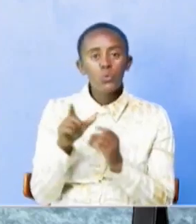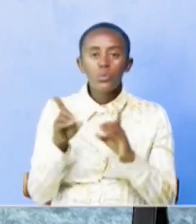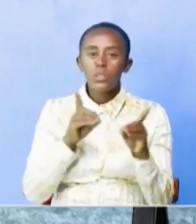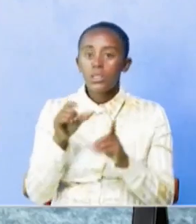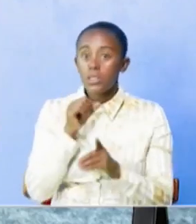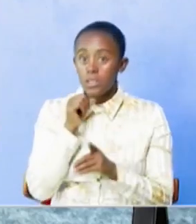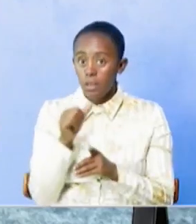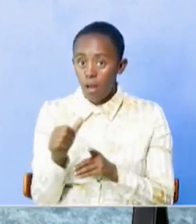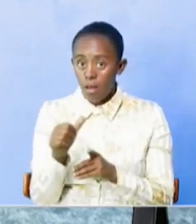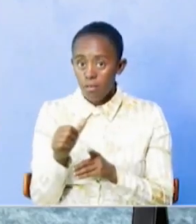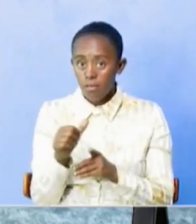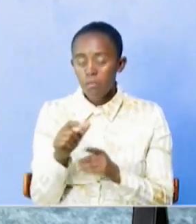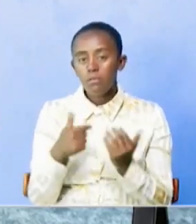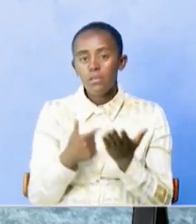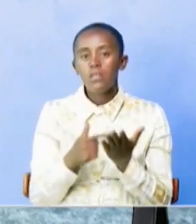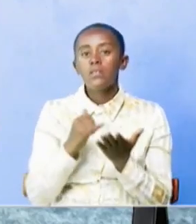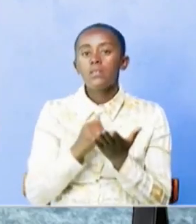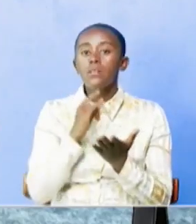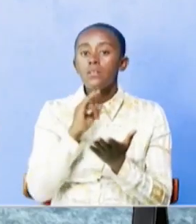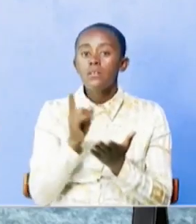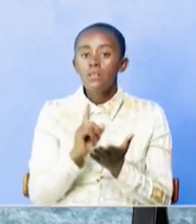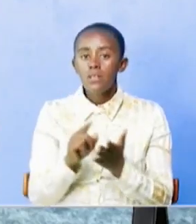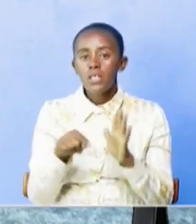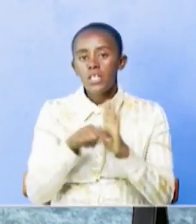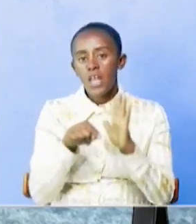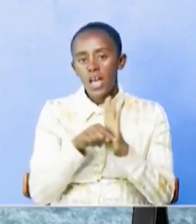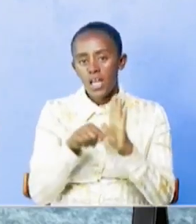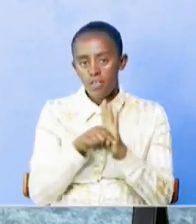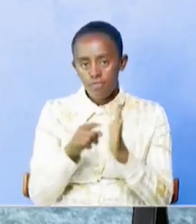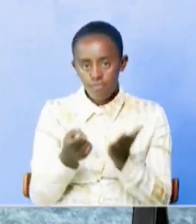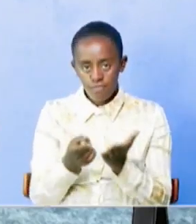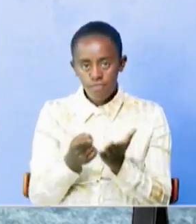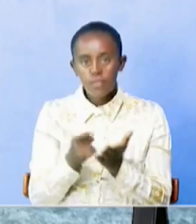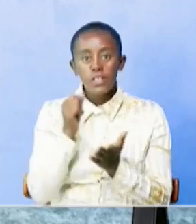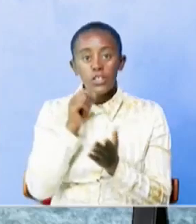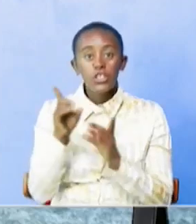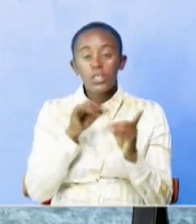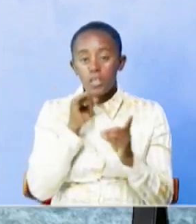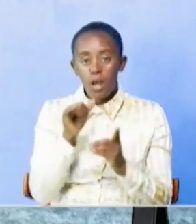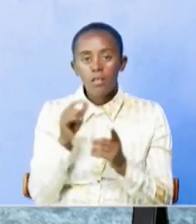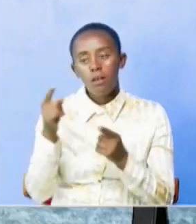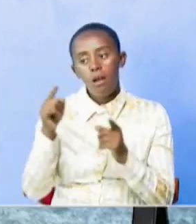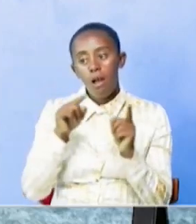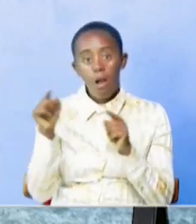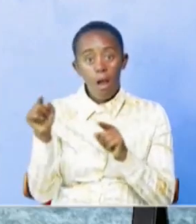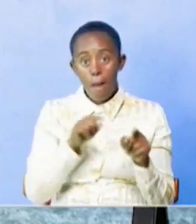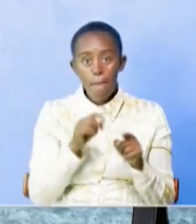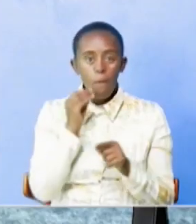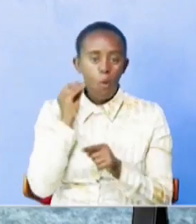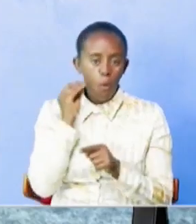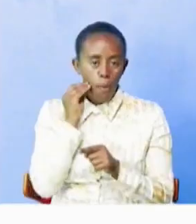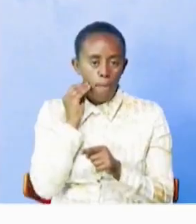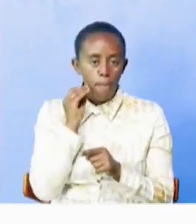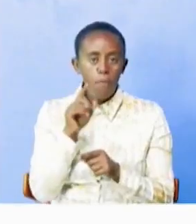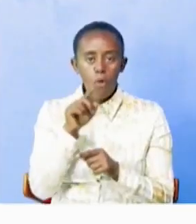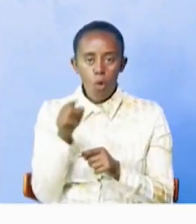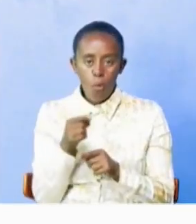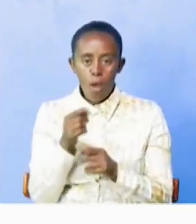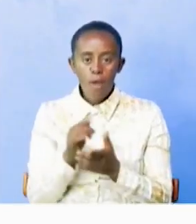not. So this is what? Negative. She did not come home. Comma,